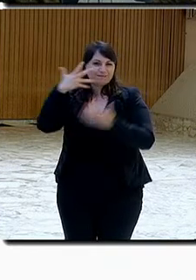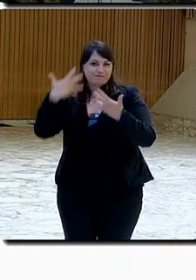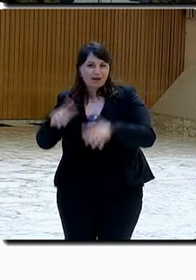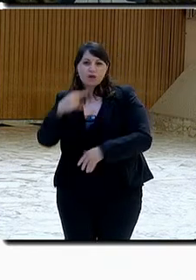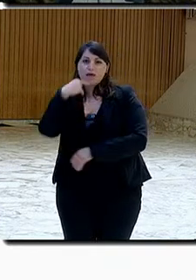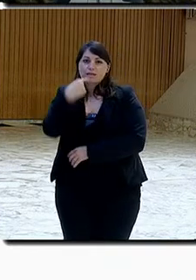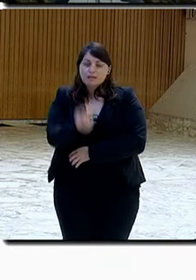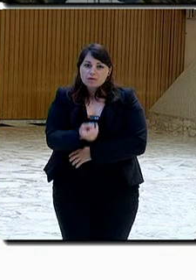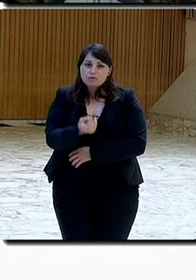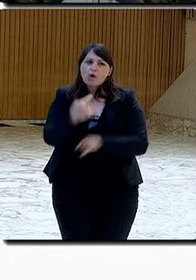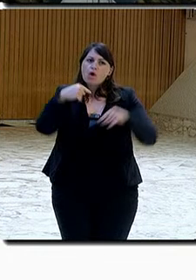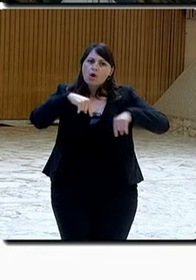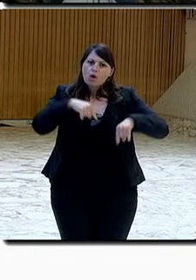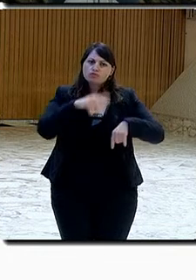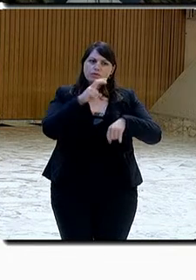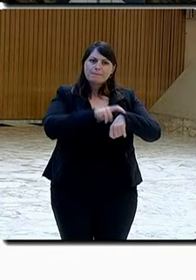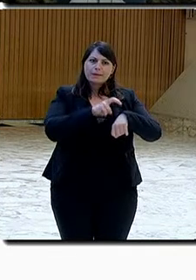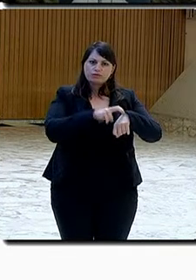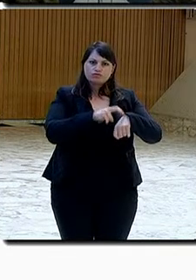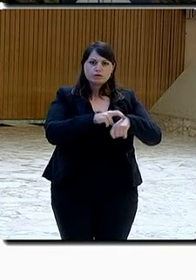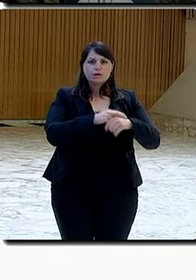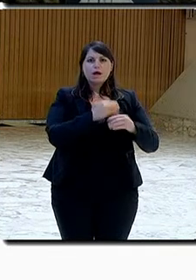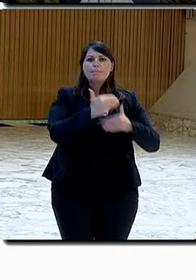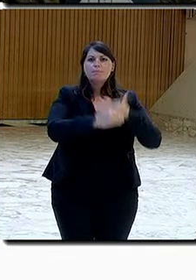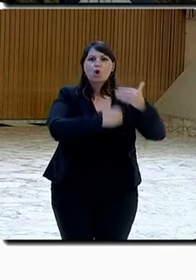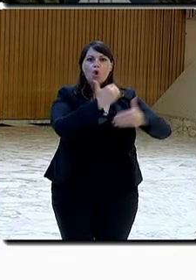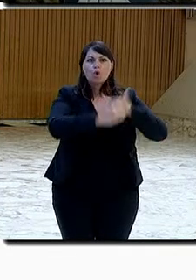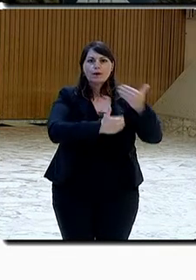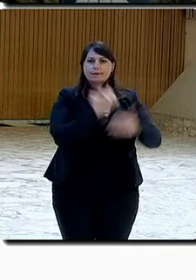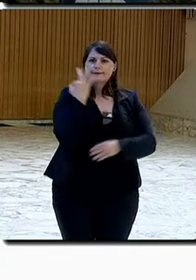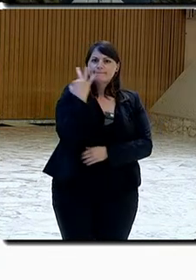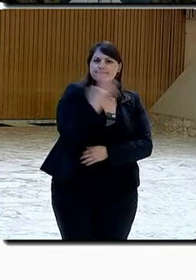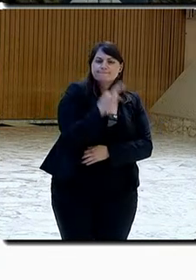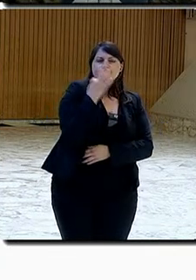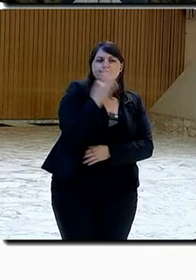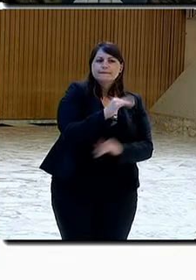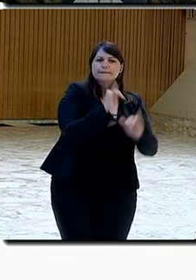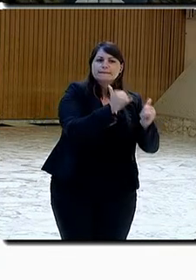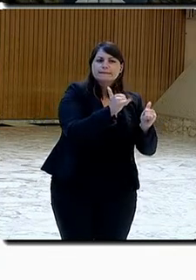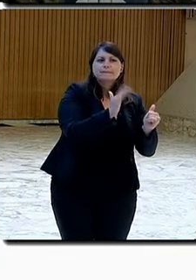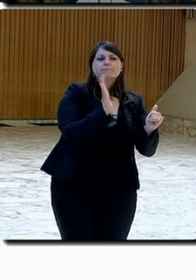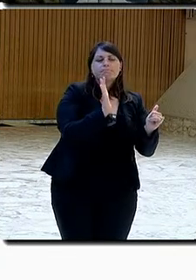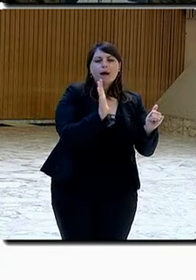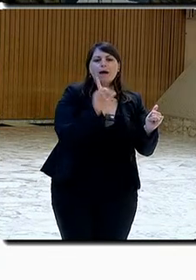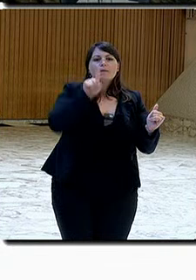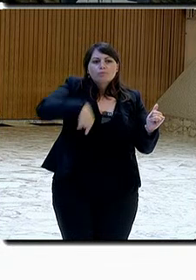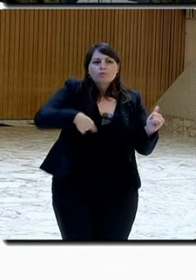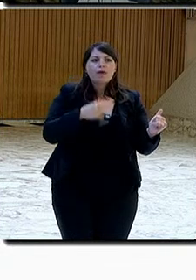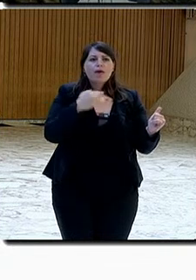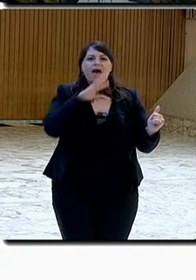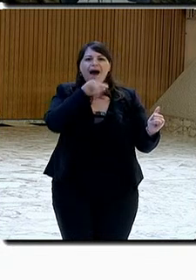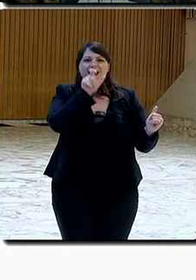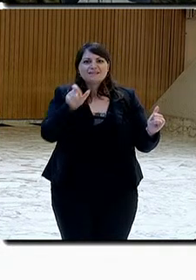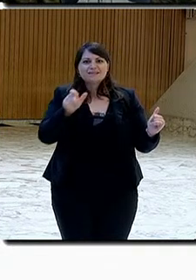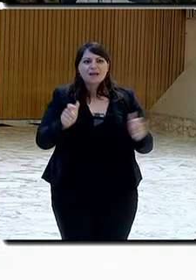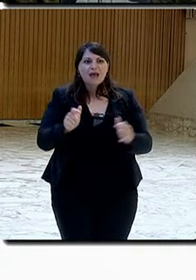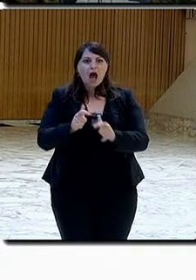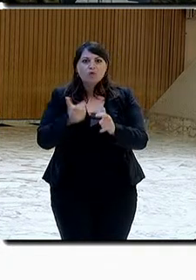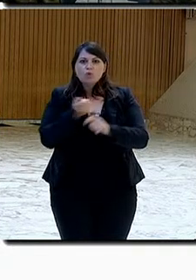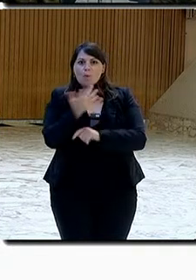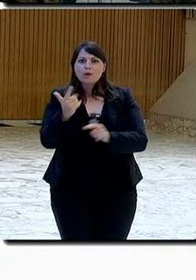it's important to recognize the presence of growing numbers of older people as a blessing for